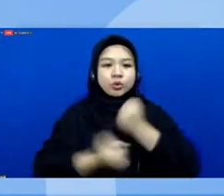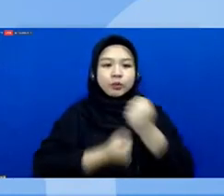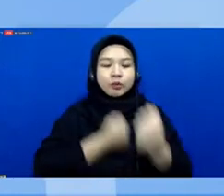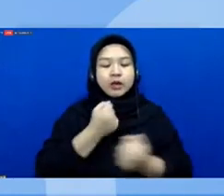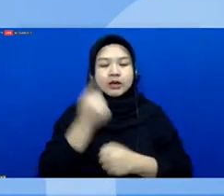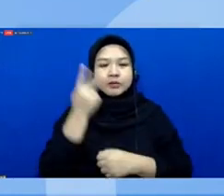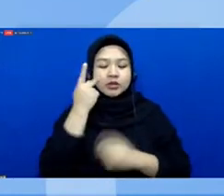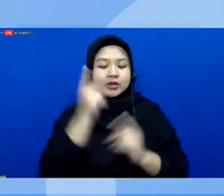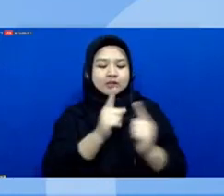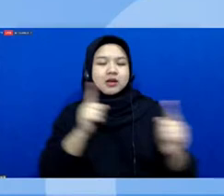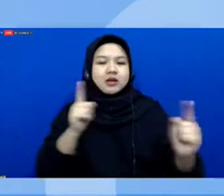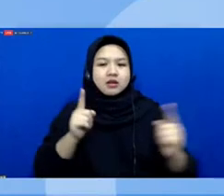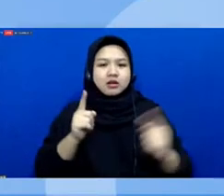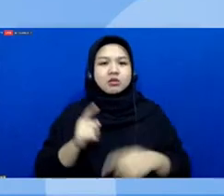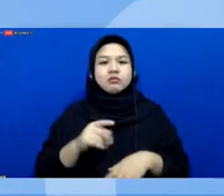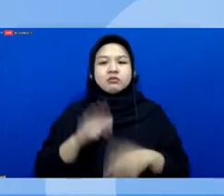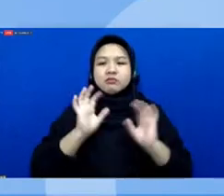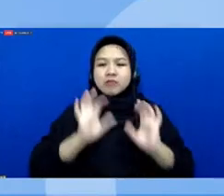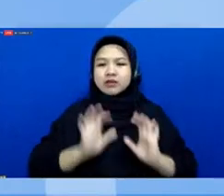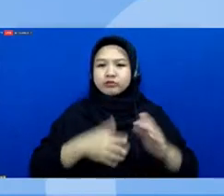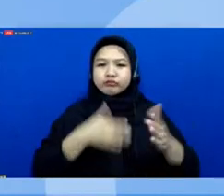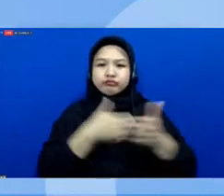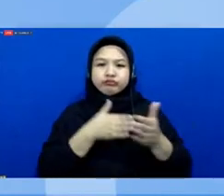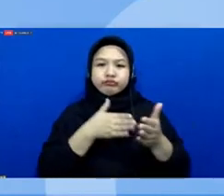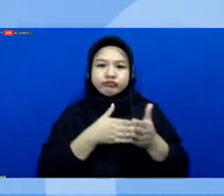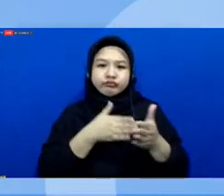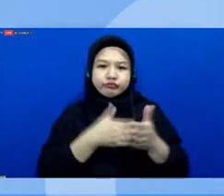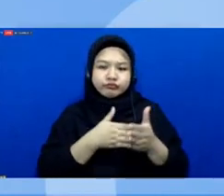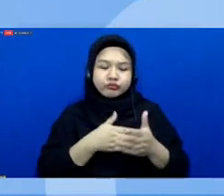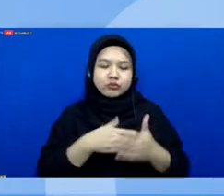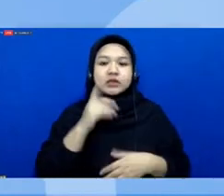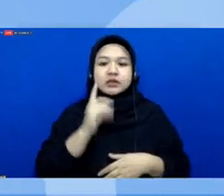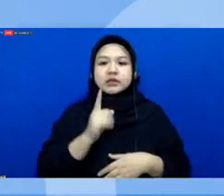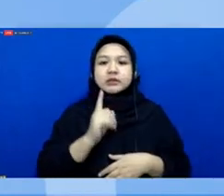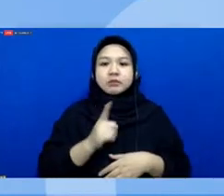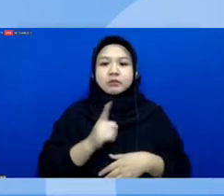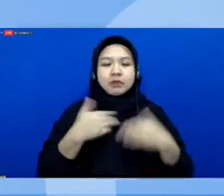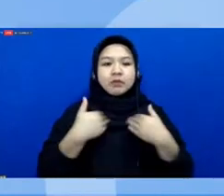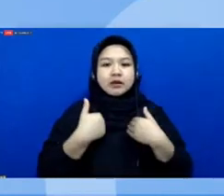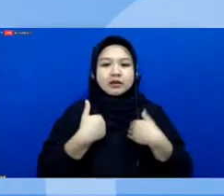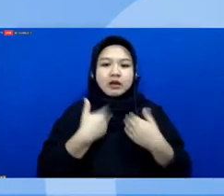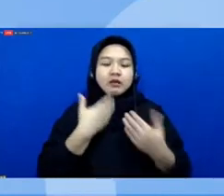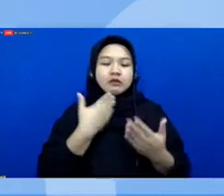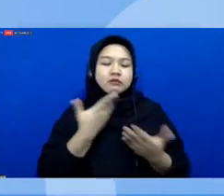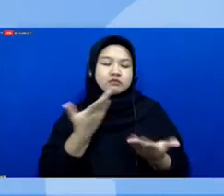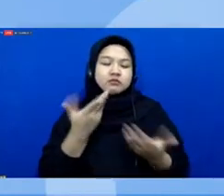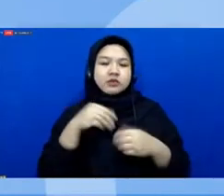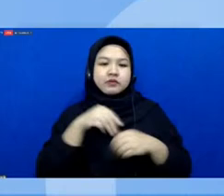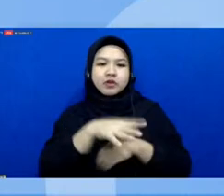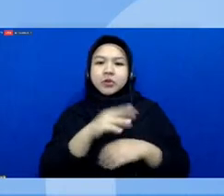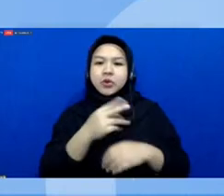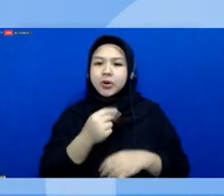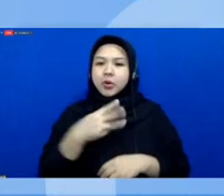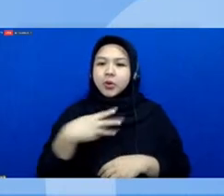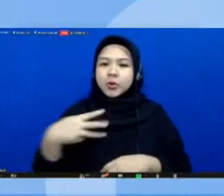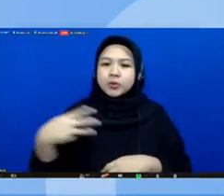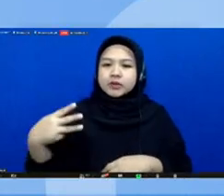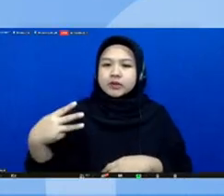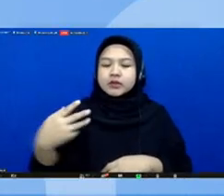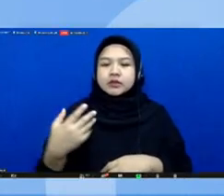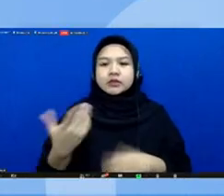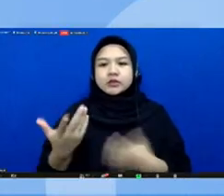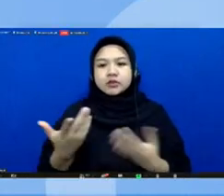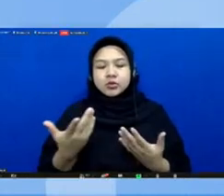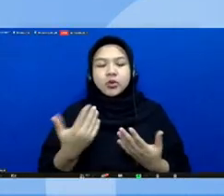marginalized groups due to sociocultural barriers and economic factors. In addition, the new variants of the virus add layers